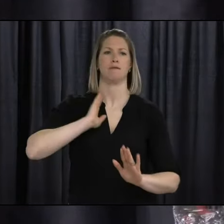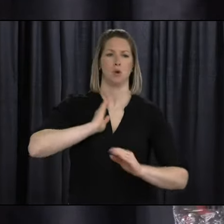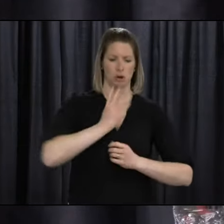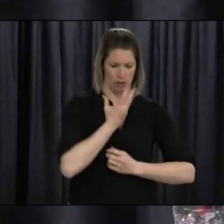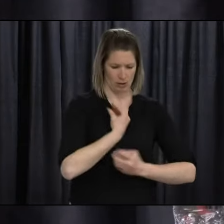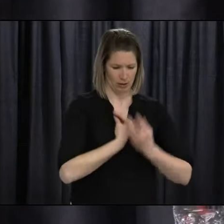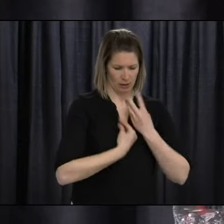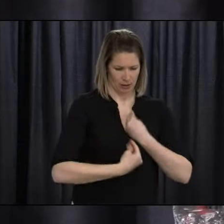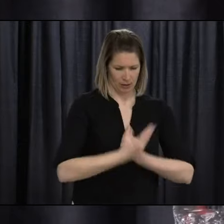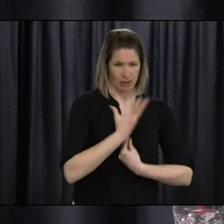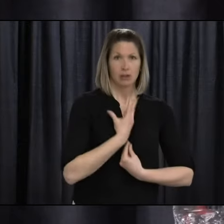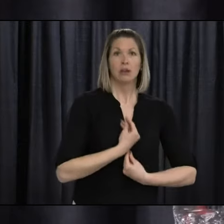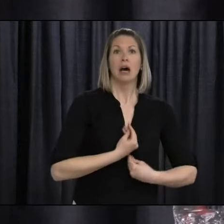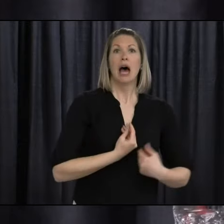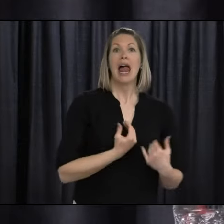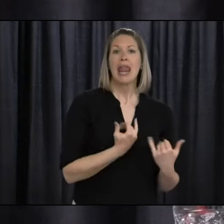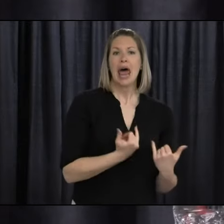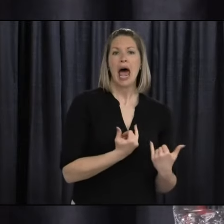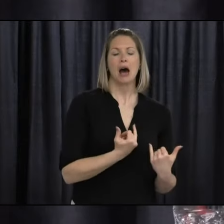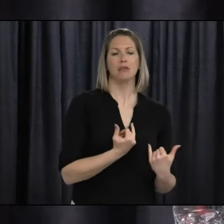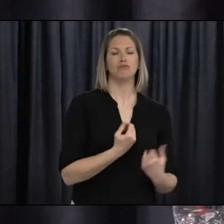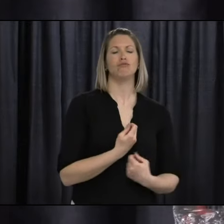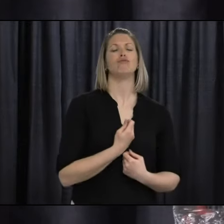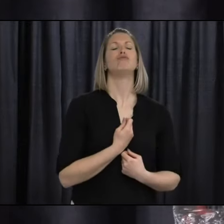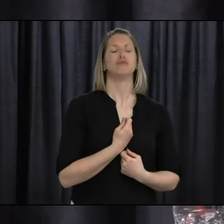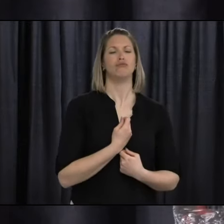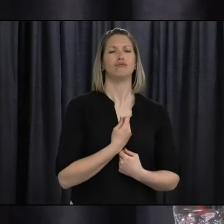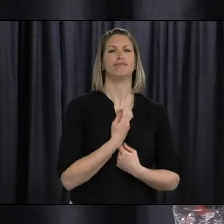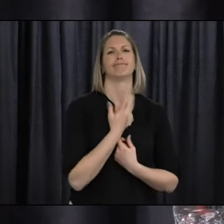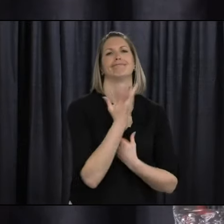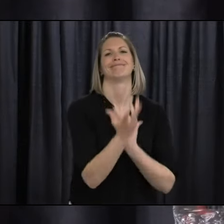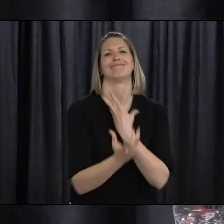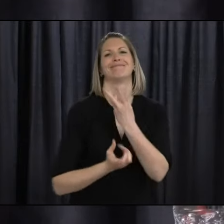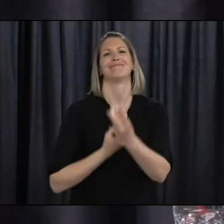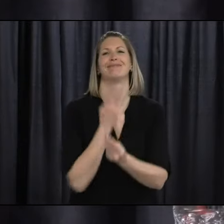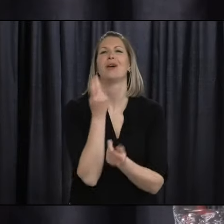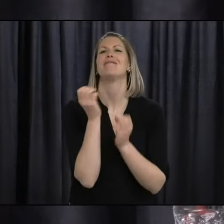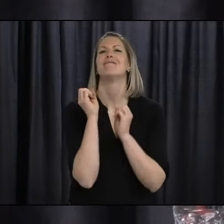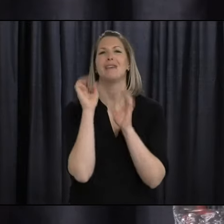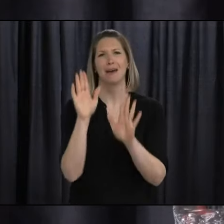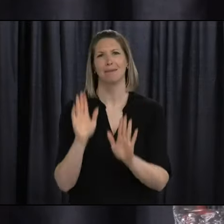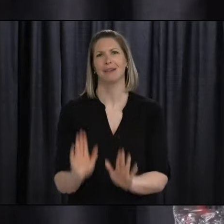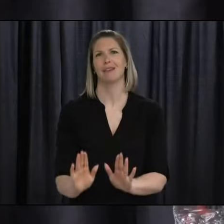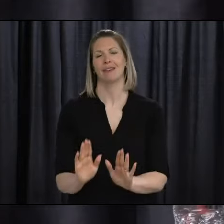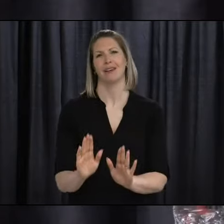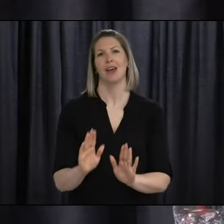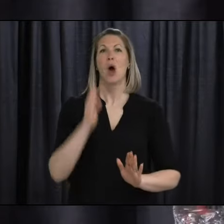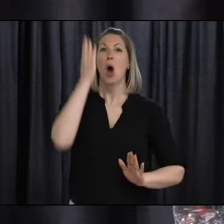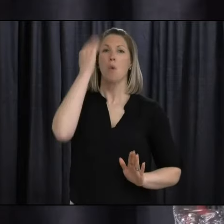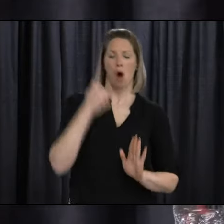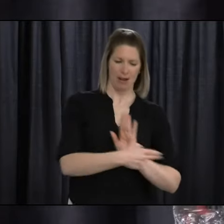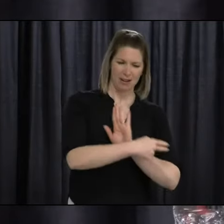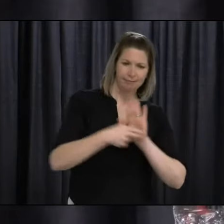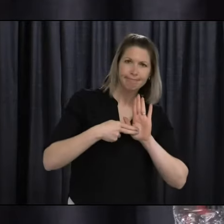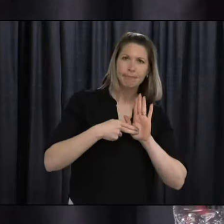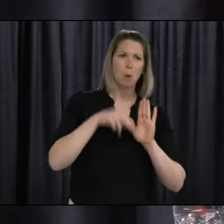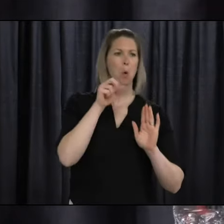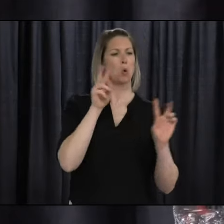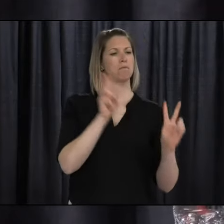before, and it's coming out, and people are more prepared to talk about it. And I've referenced stigma and discrimination on previous